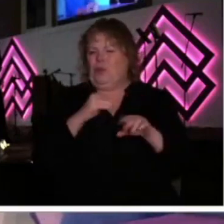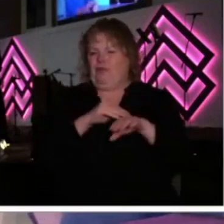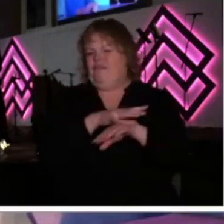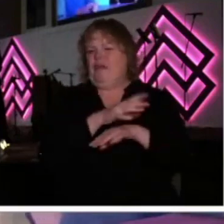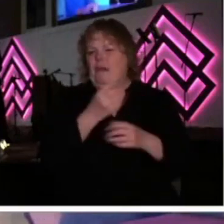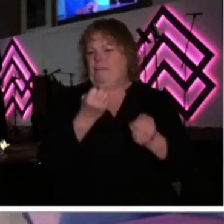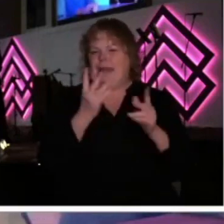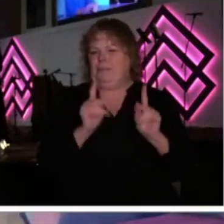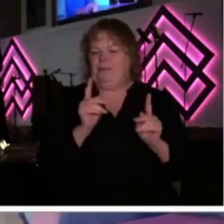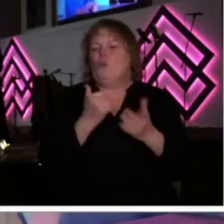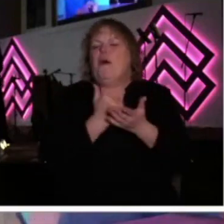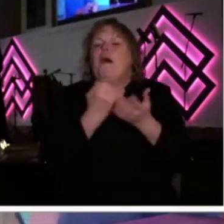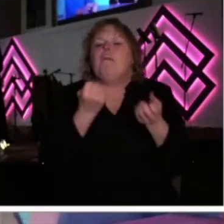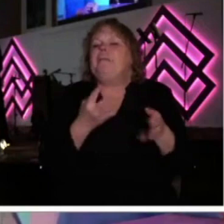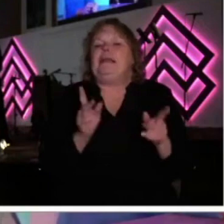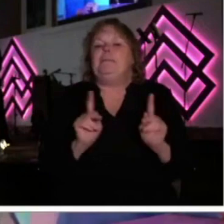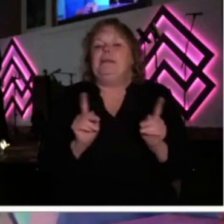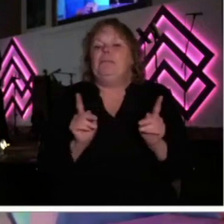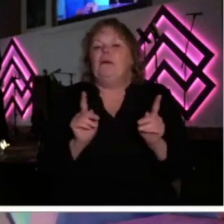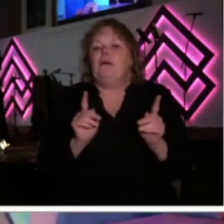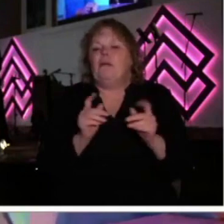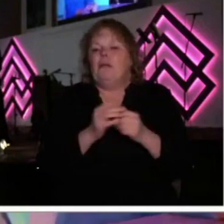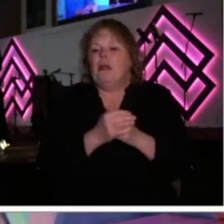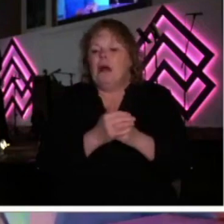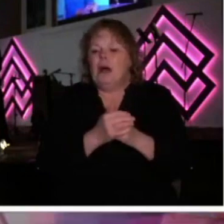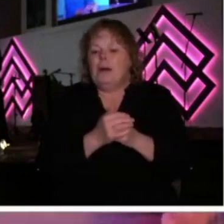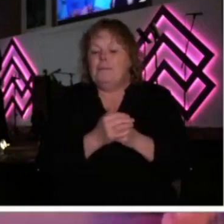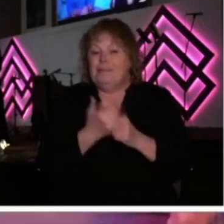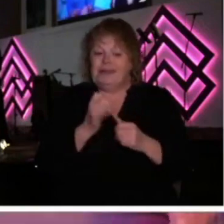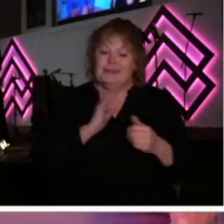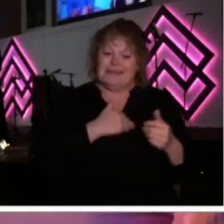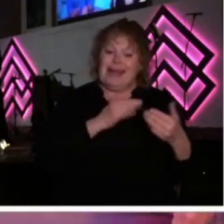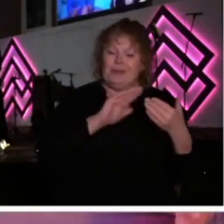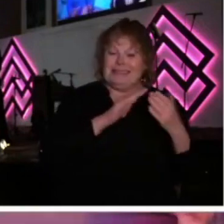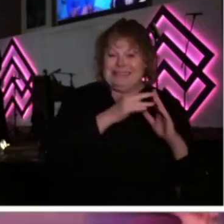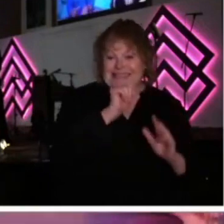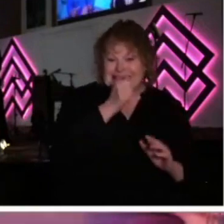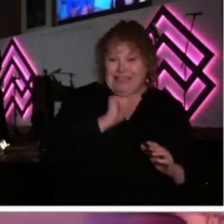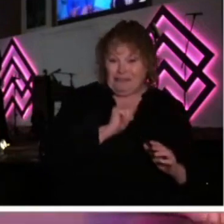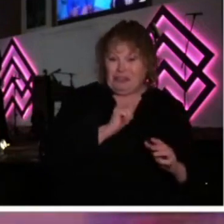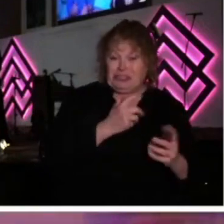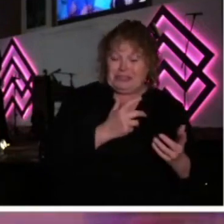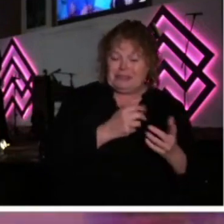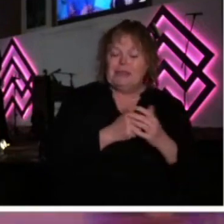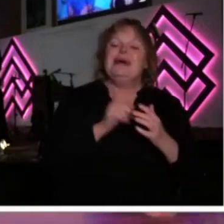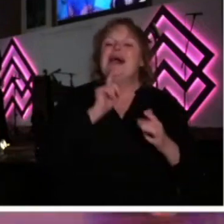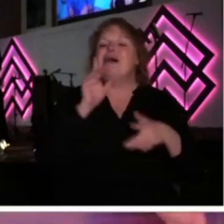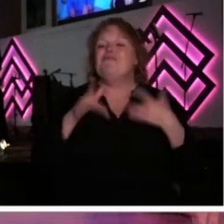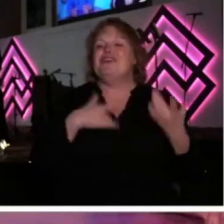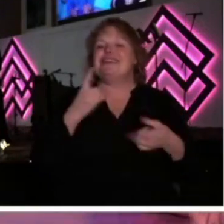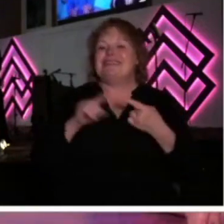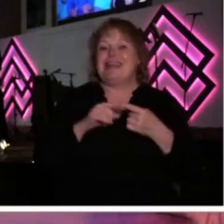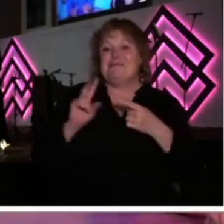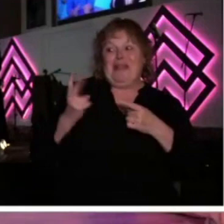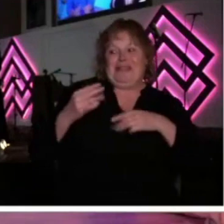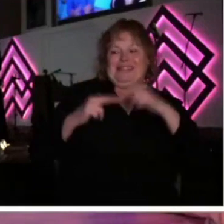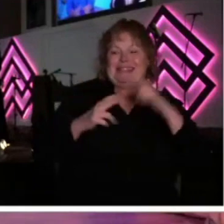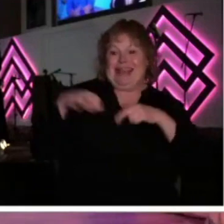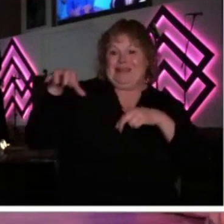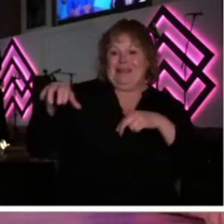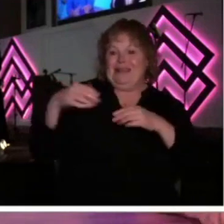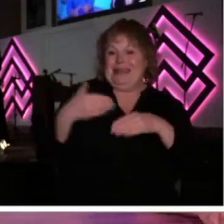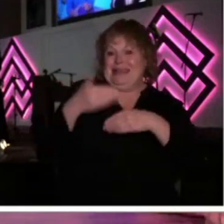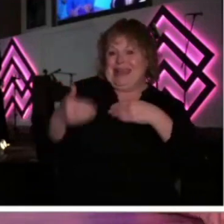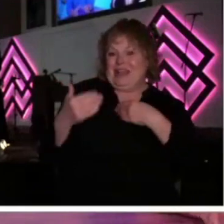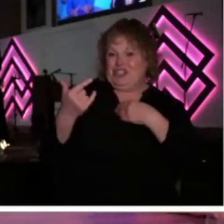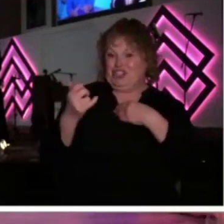need in that spot right there from a city that is suffering. I'm also excited about the next gen building. To actually have a building next to